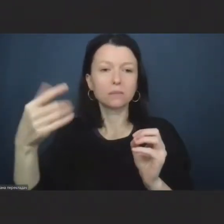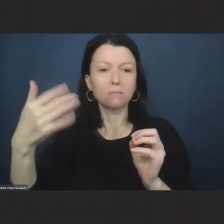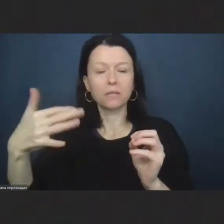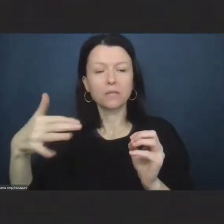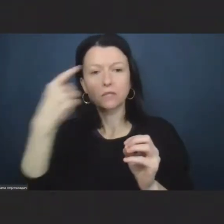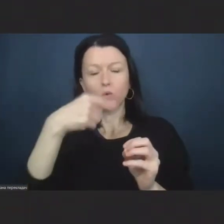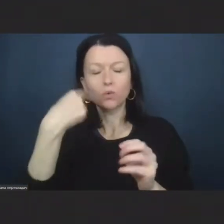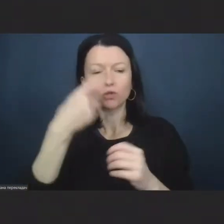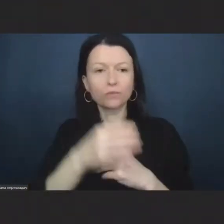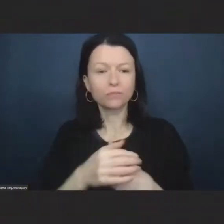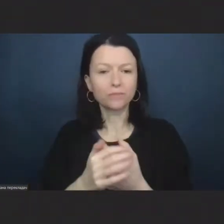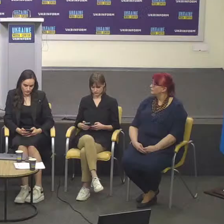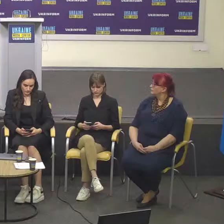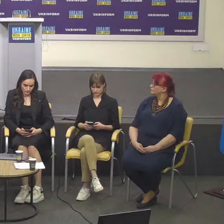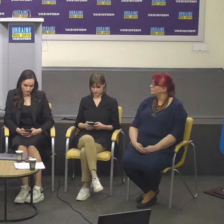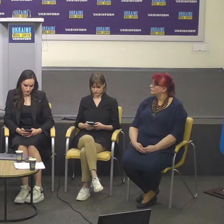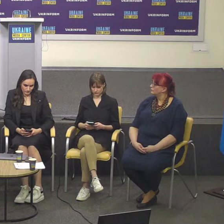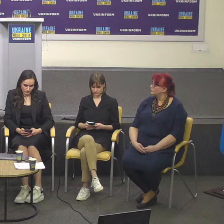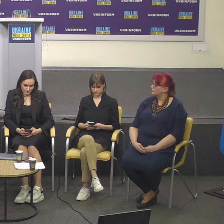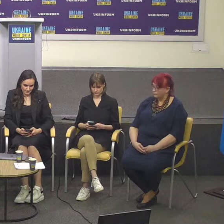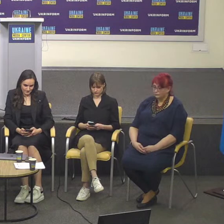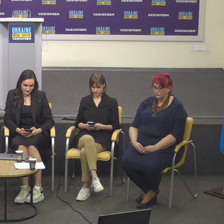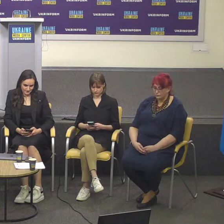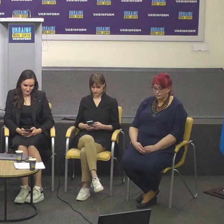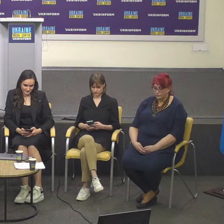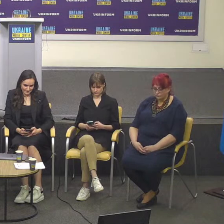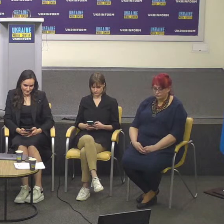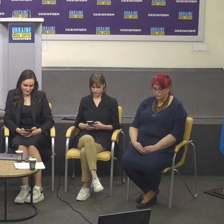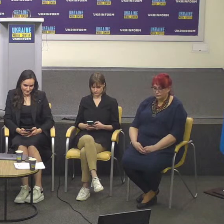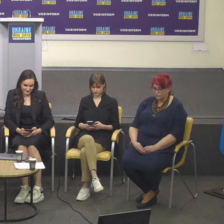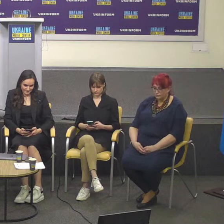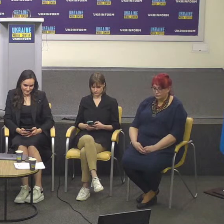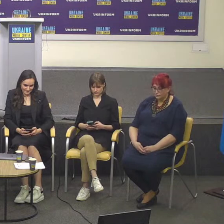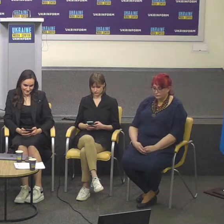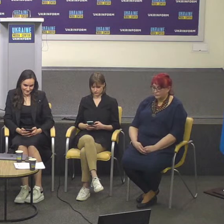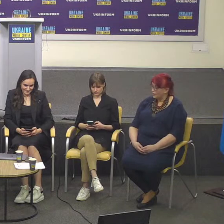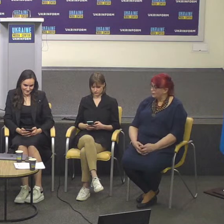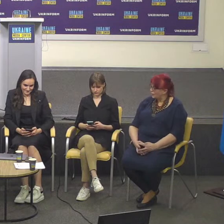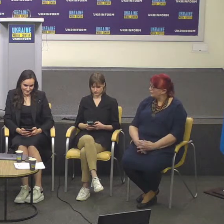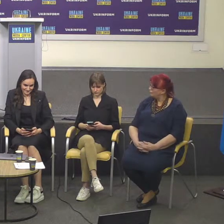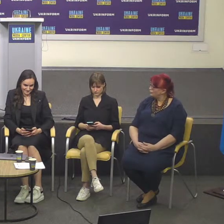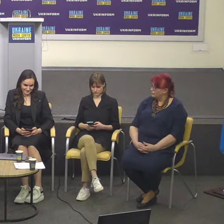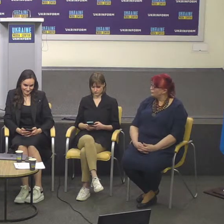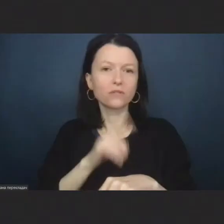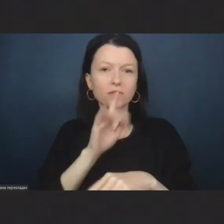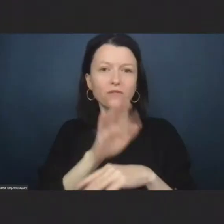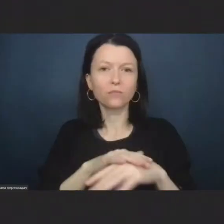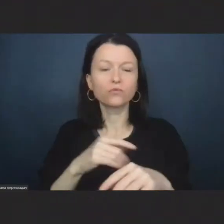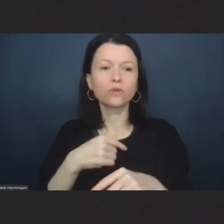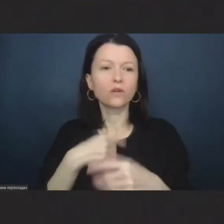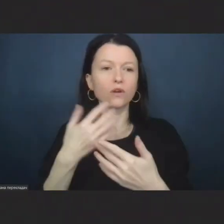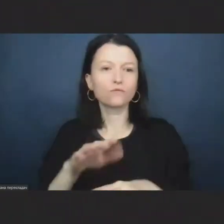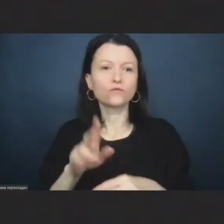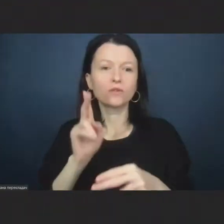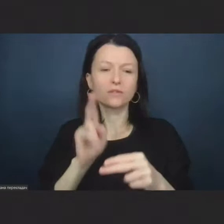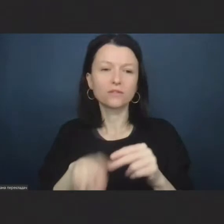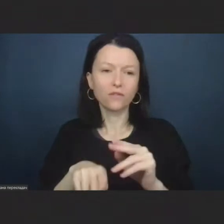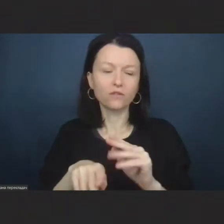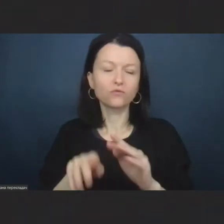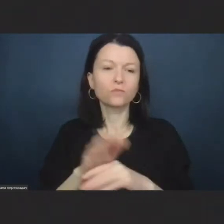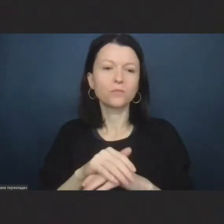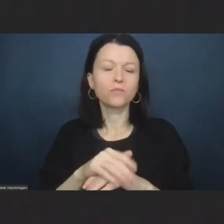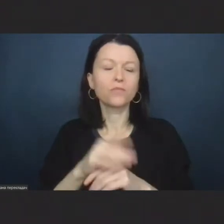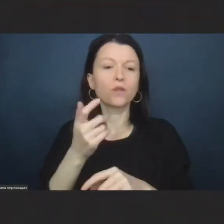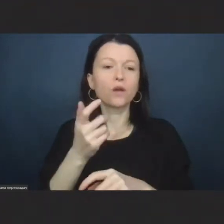to 55 persons per enterprise. You see, we are kind of limited in time. I am drawing